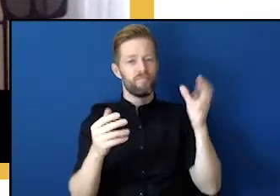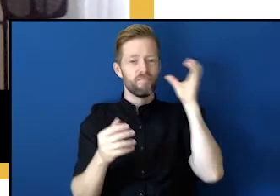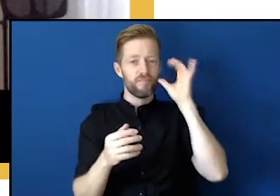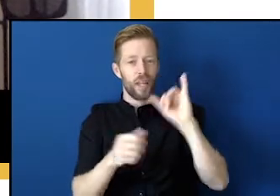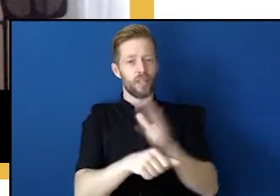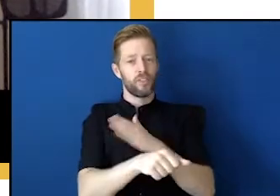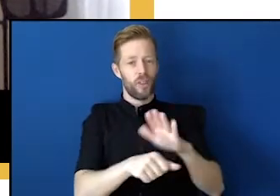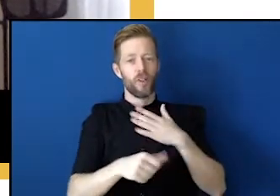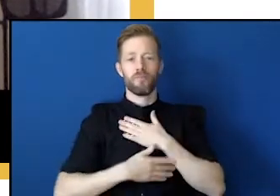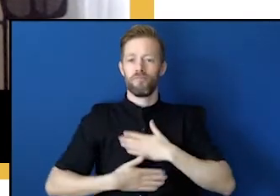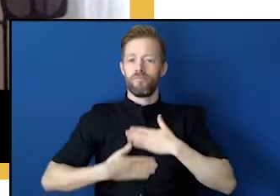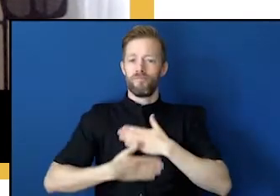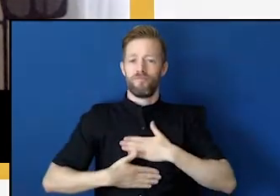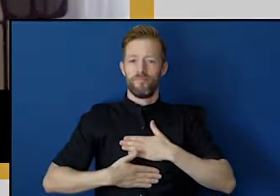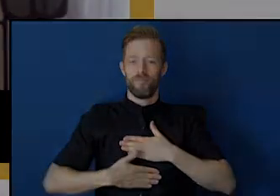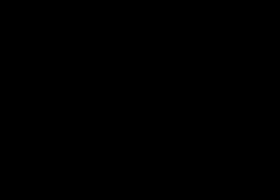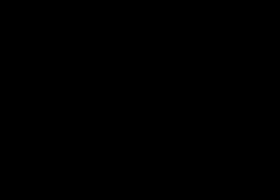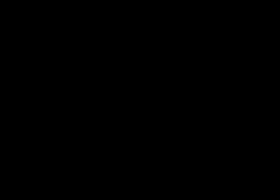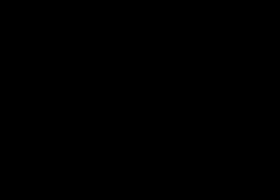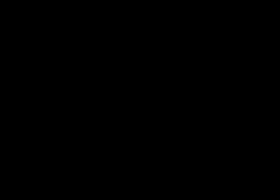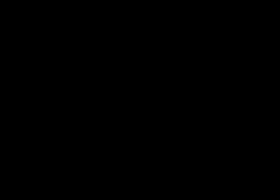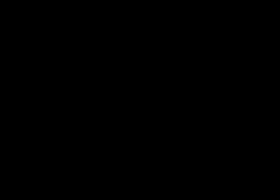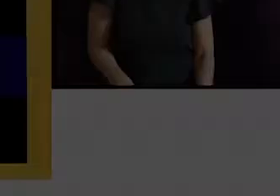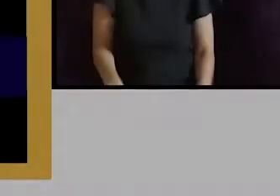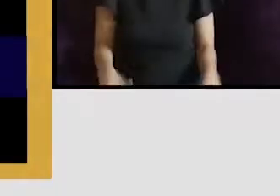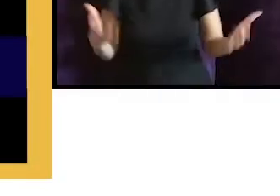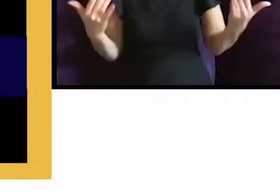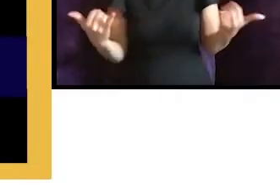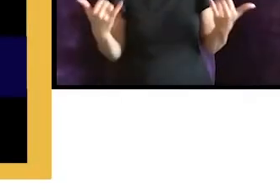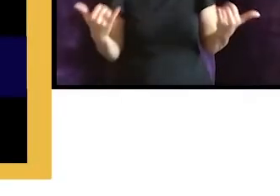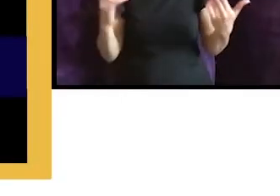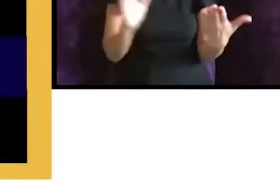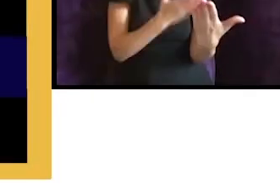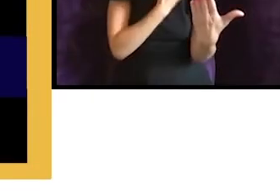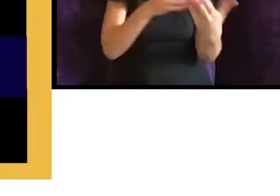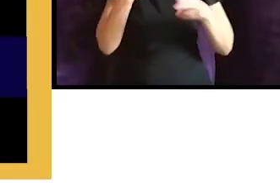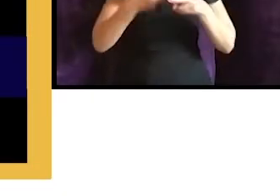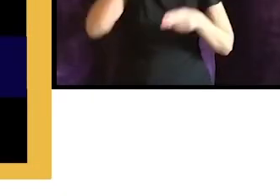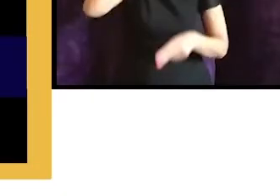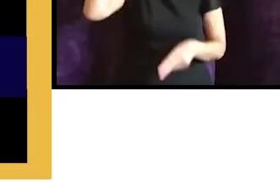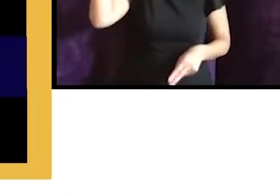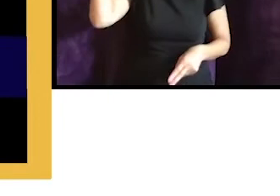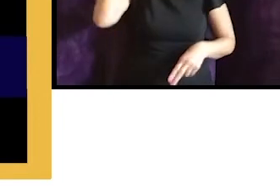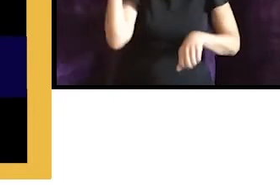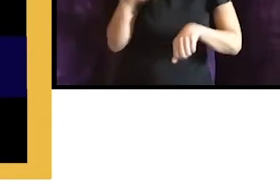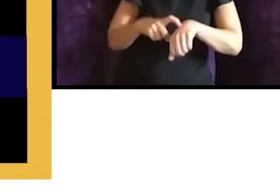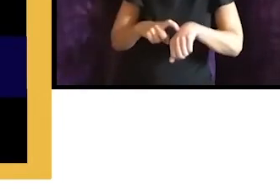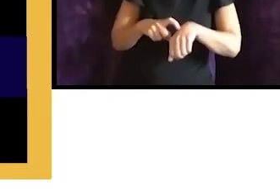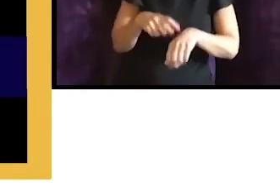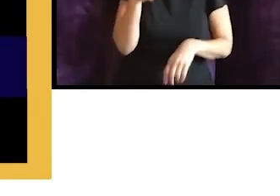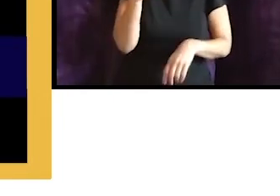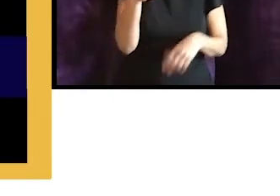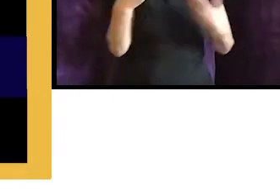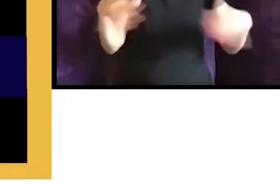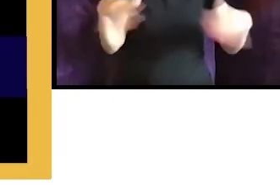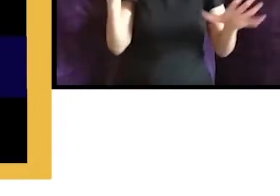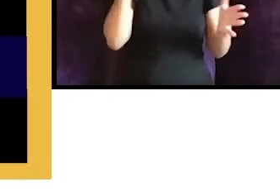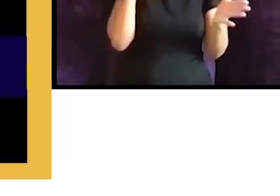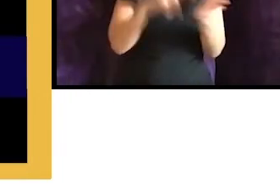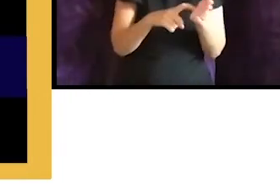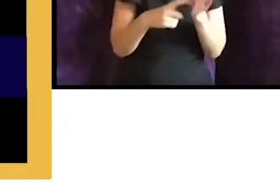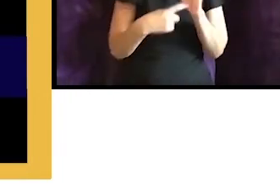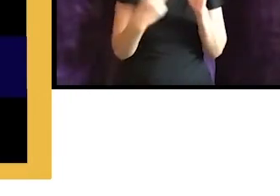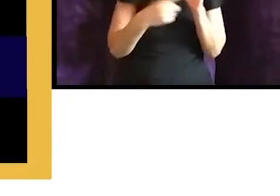and enjoy. Here's a song called Summertime. Did you